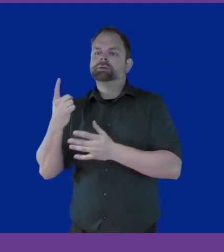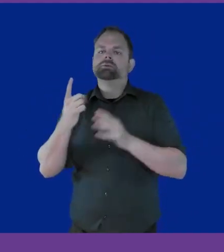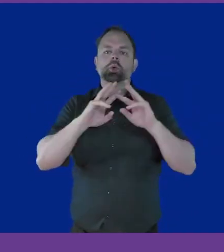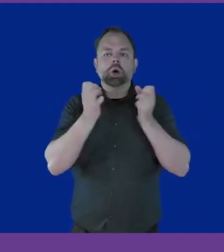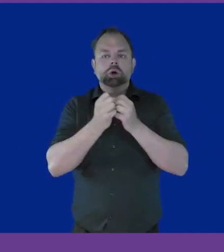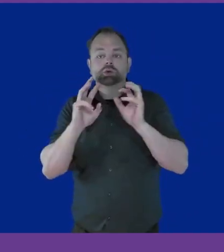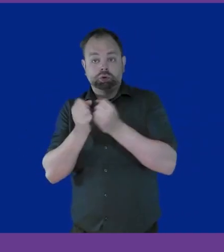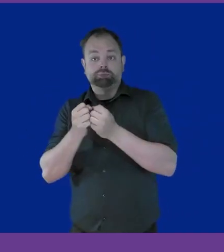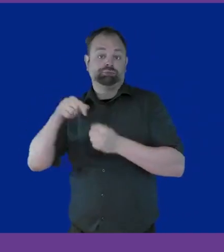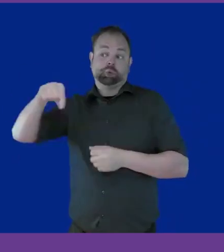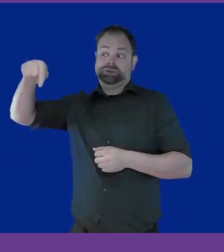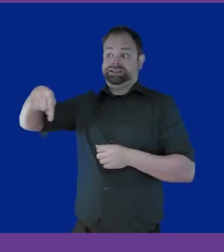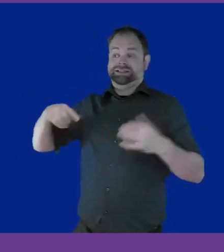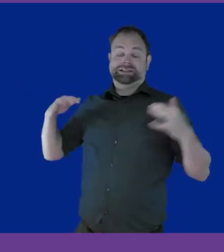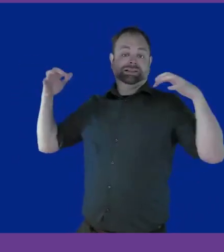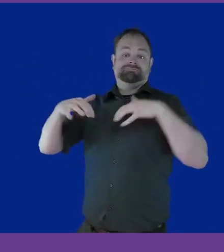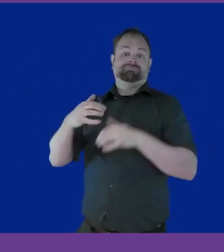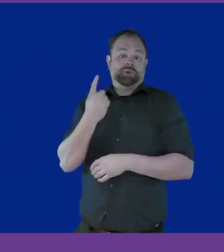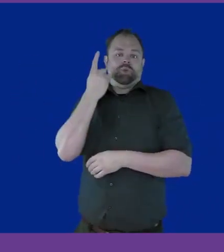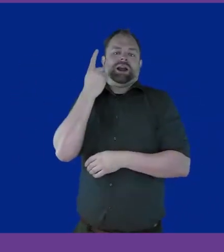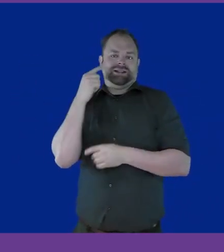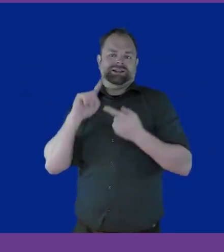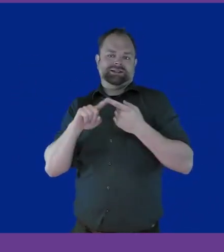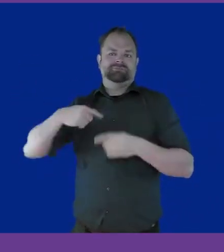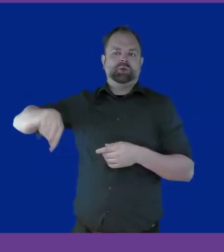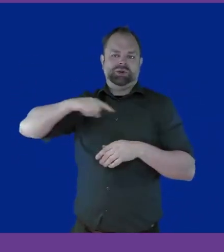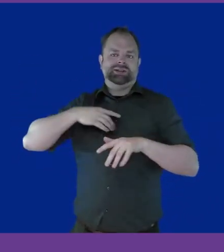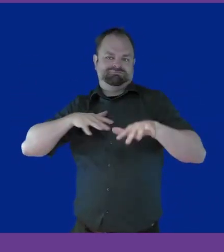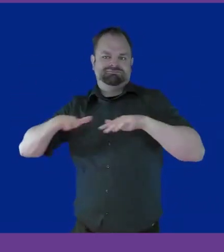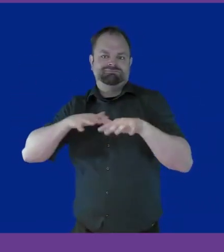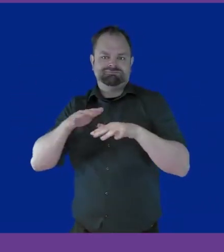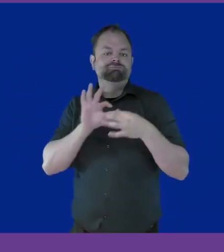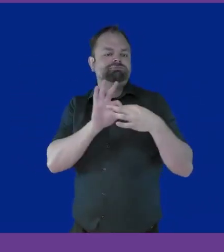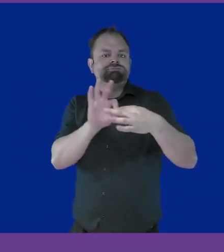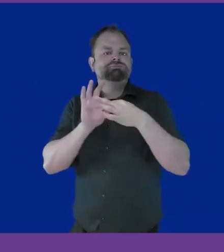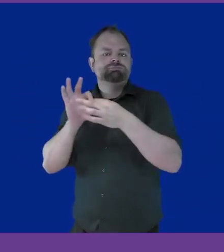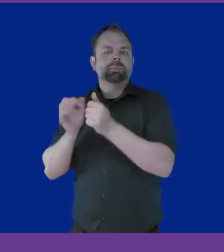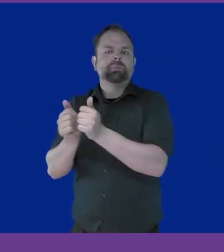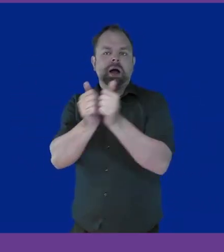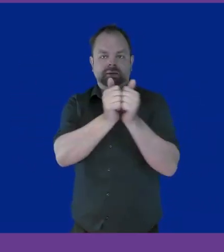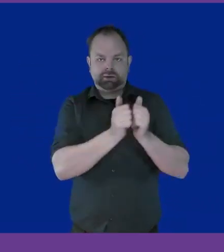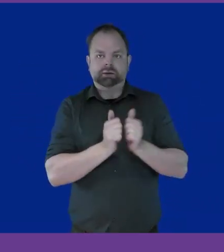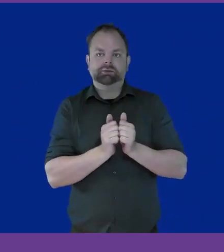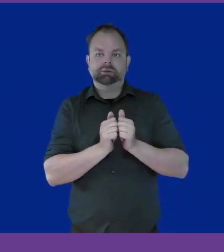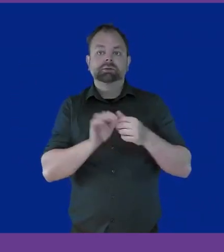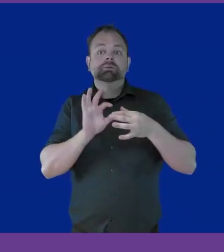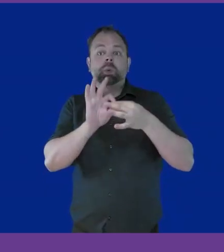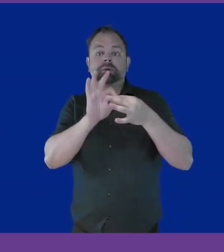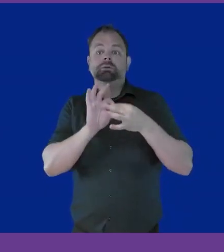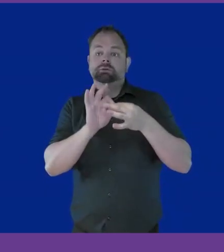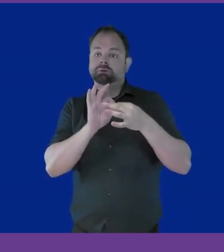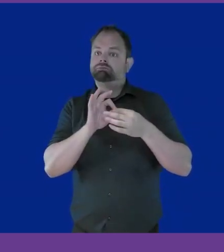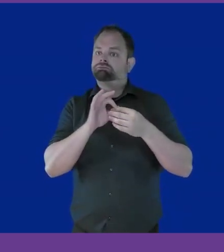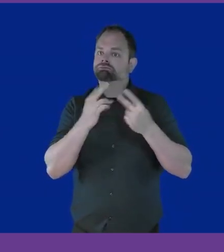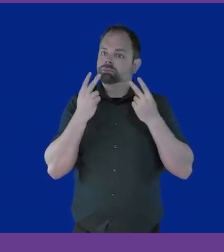Banking Federation, with the European Blind Union, and of course, the European Commission is the most